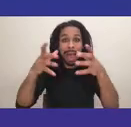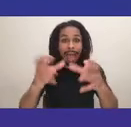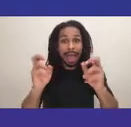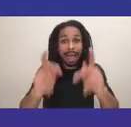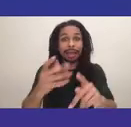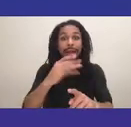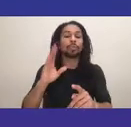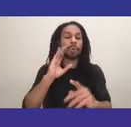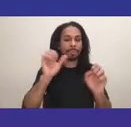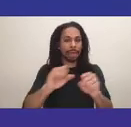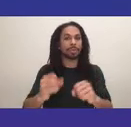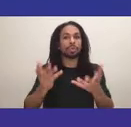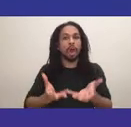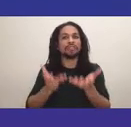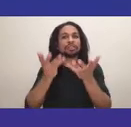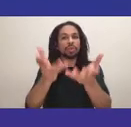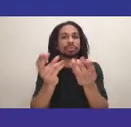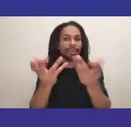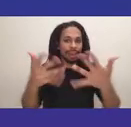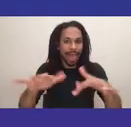offer you this.